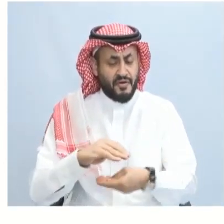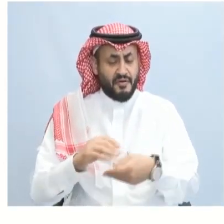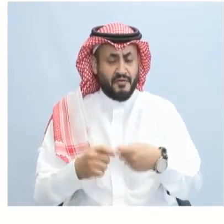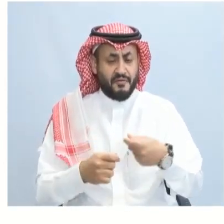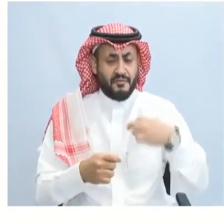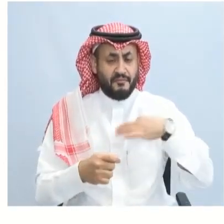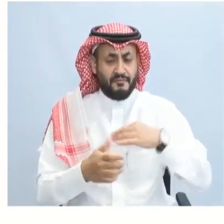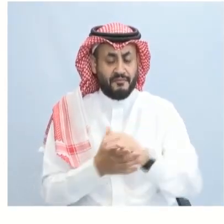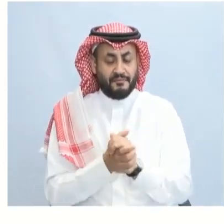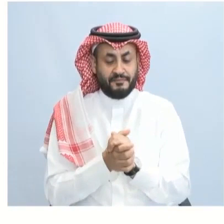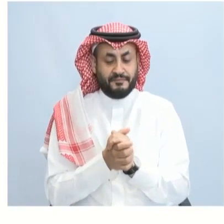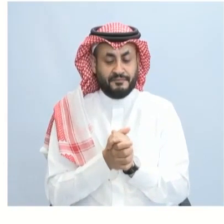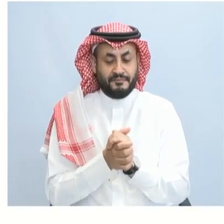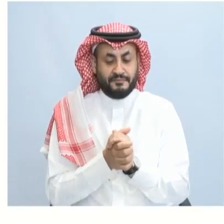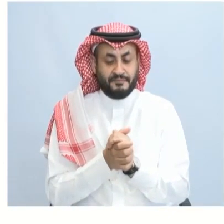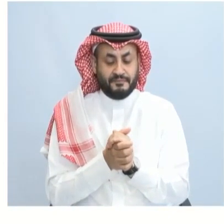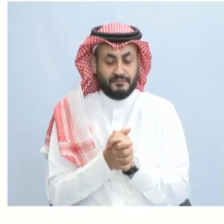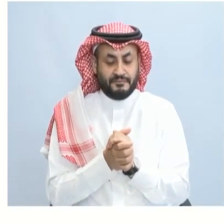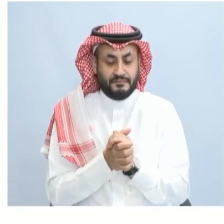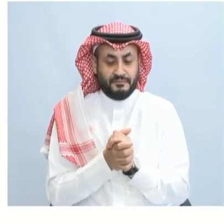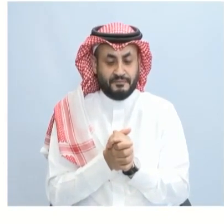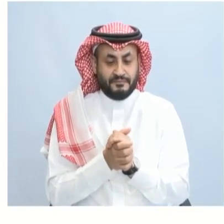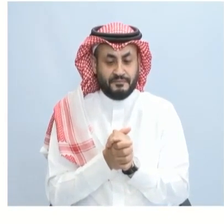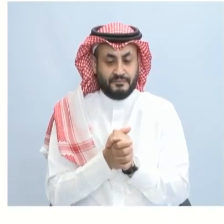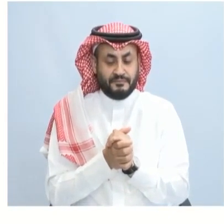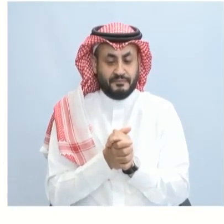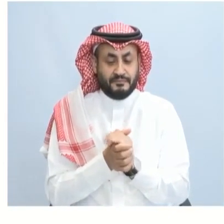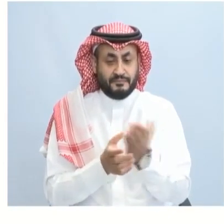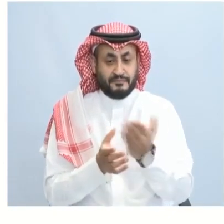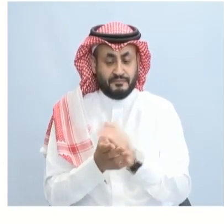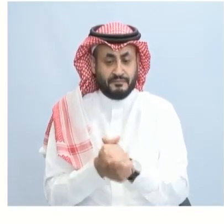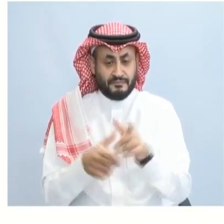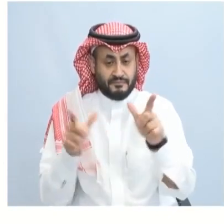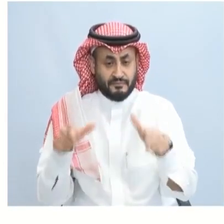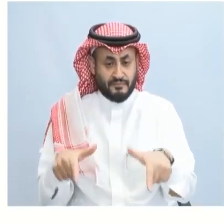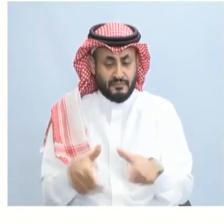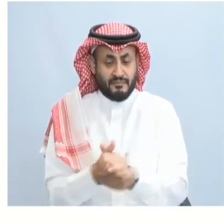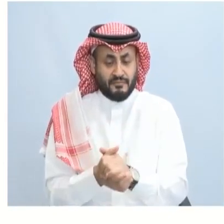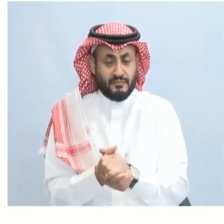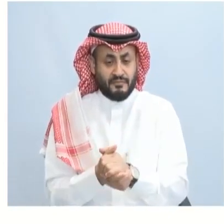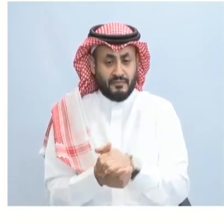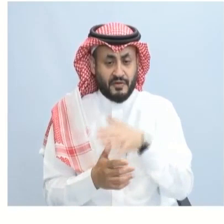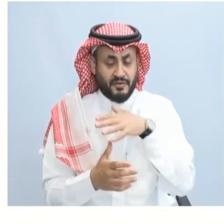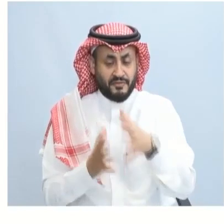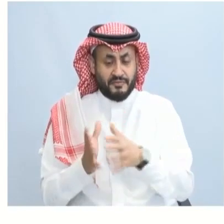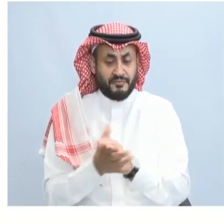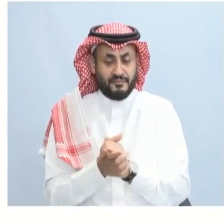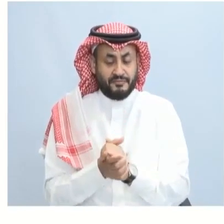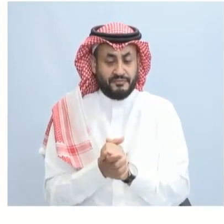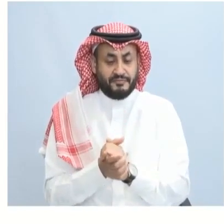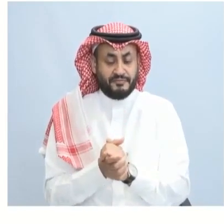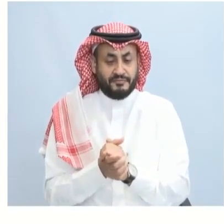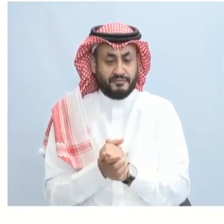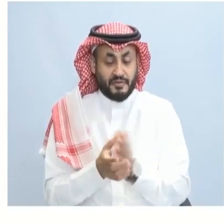saving his money. We have also, before we move on, we have hadith. Now, we are